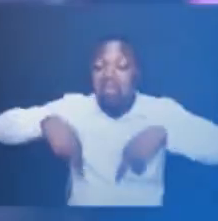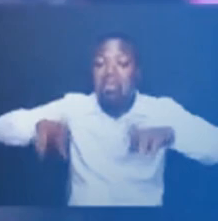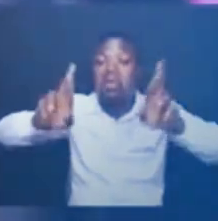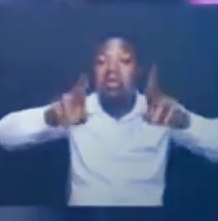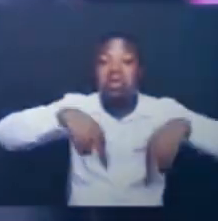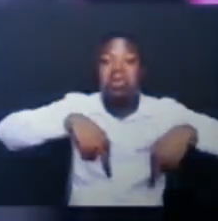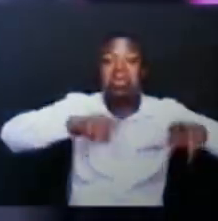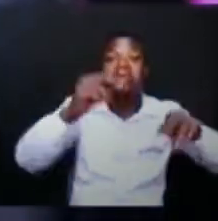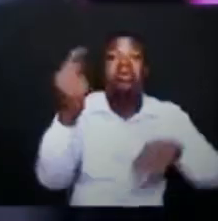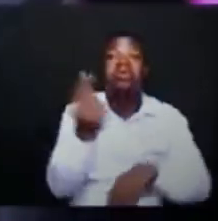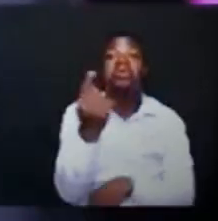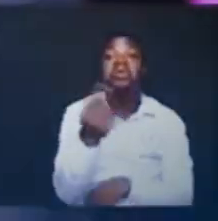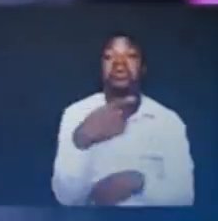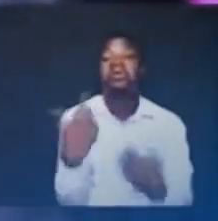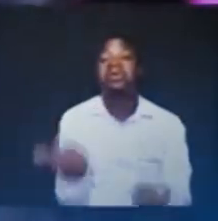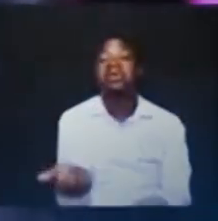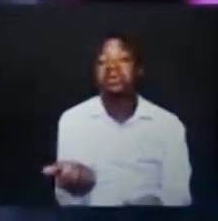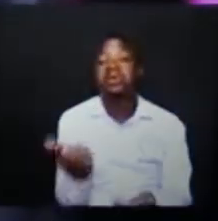Now,